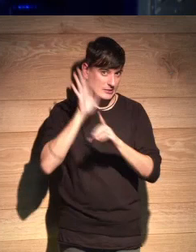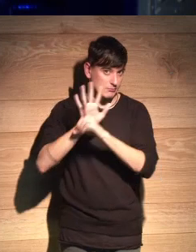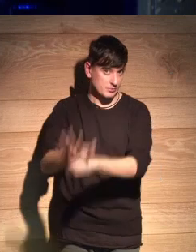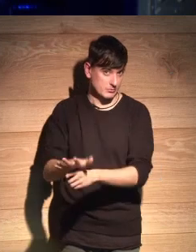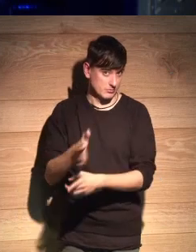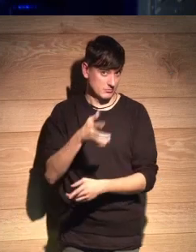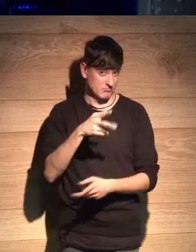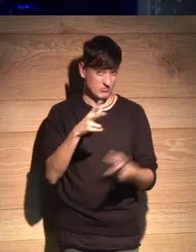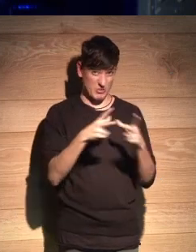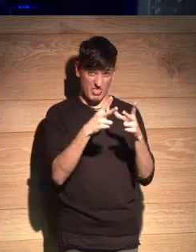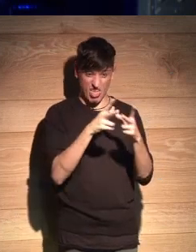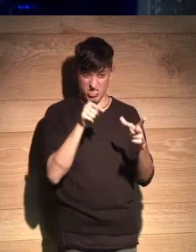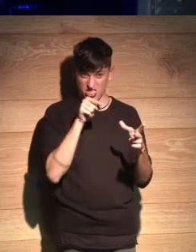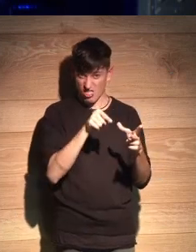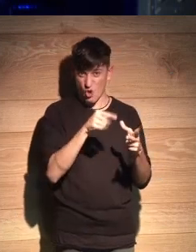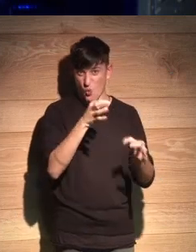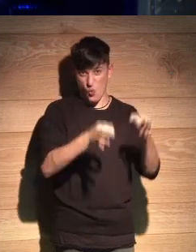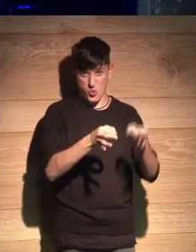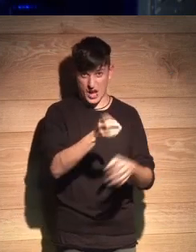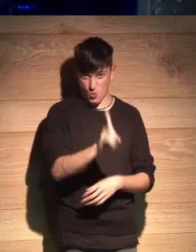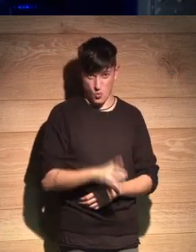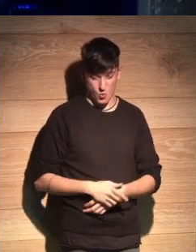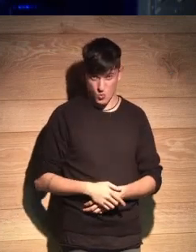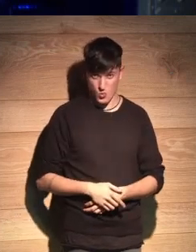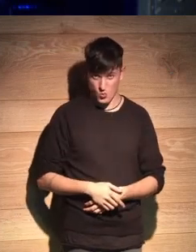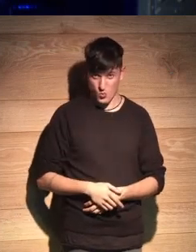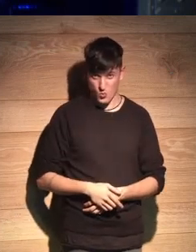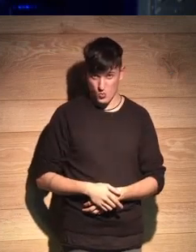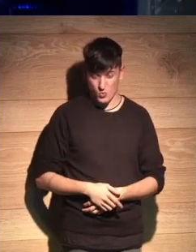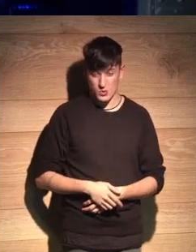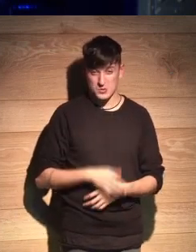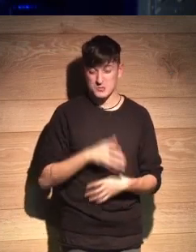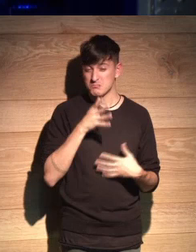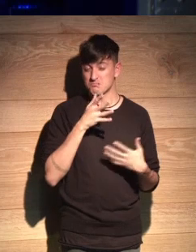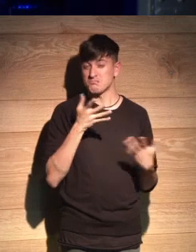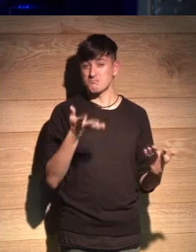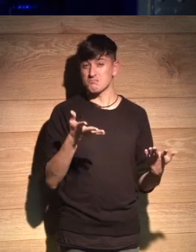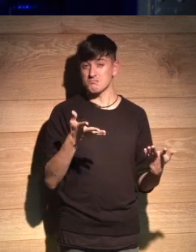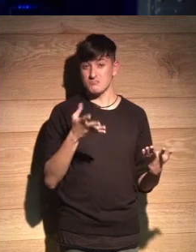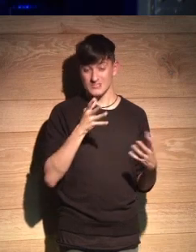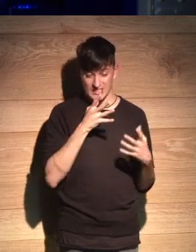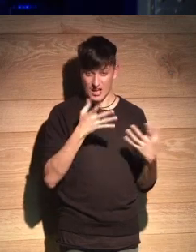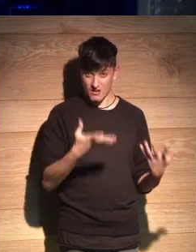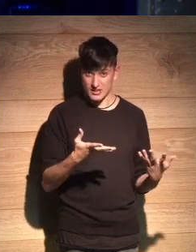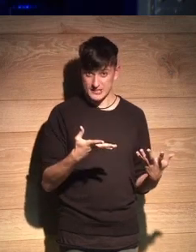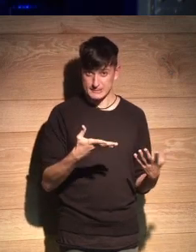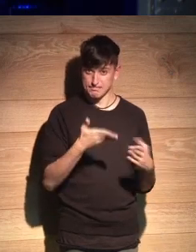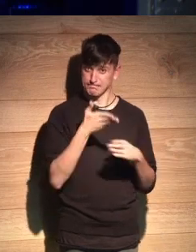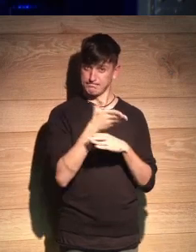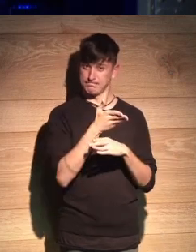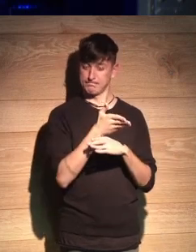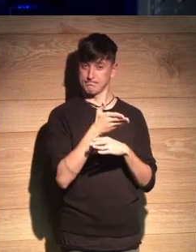biases towards women, that makes this society not be fair.